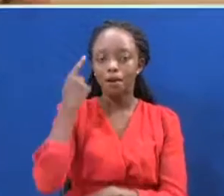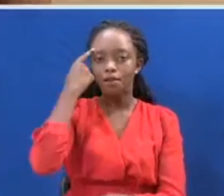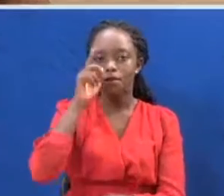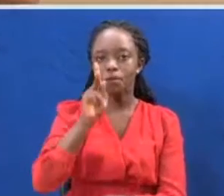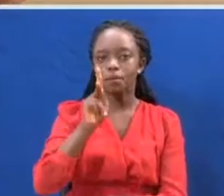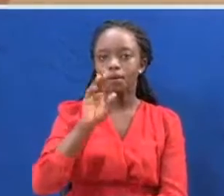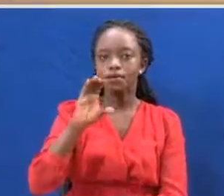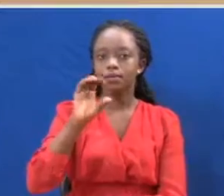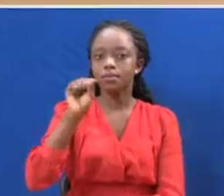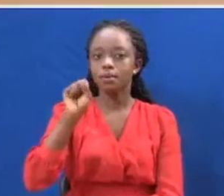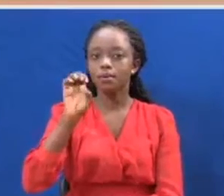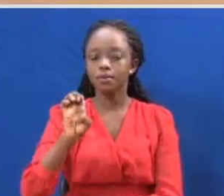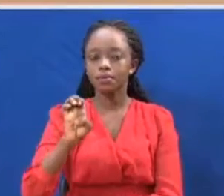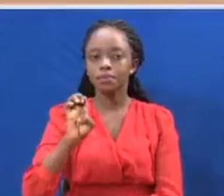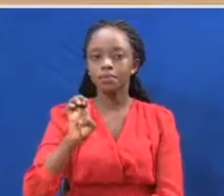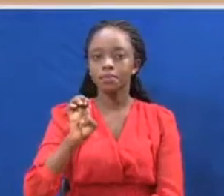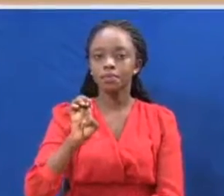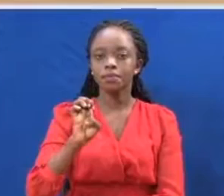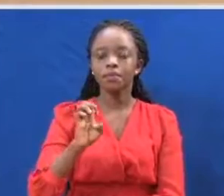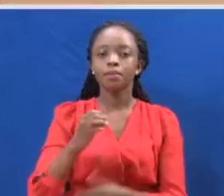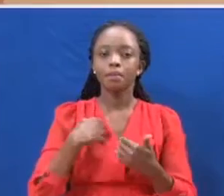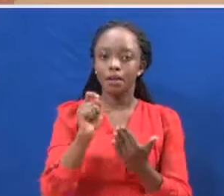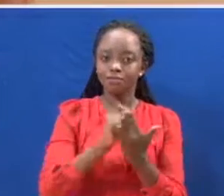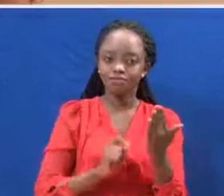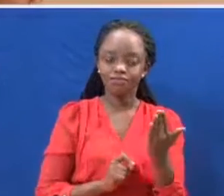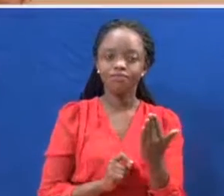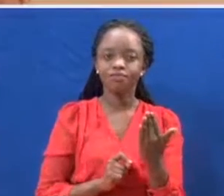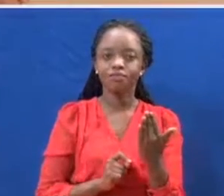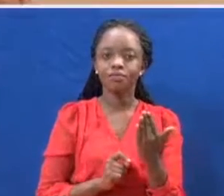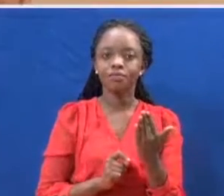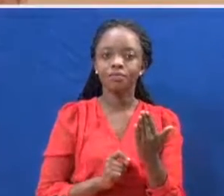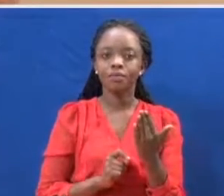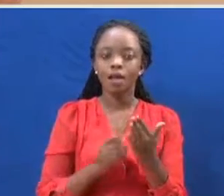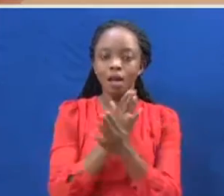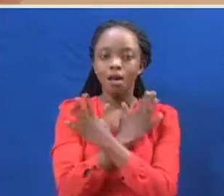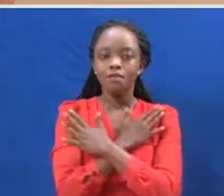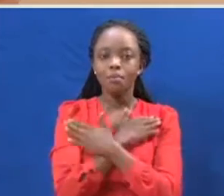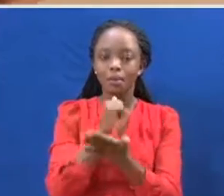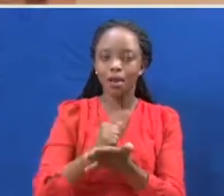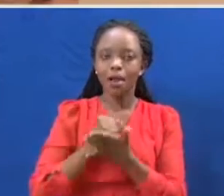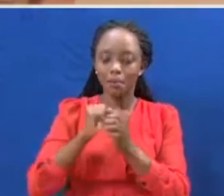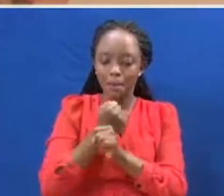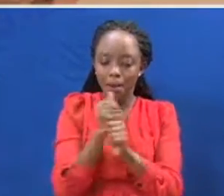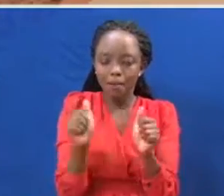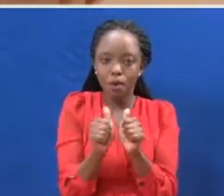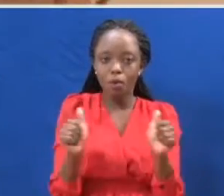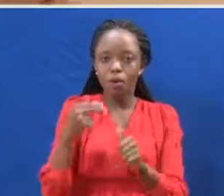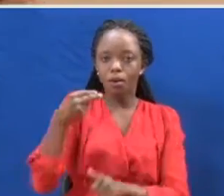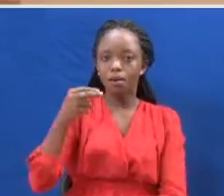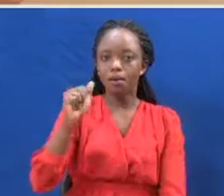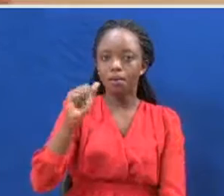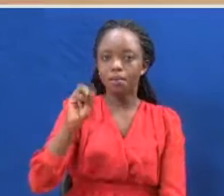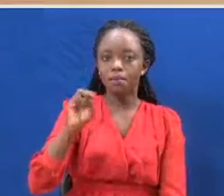KCSE. I wrote that. It was edited by my friend, Mr. Humphreys, who is a